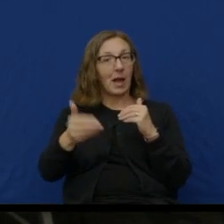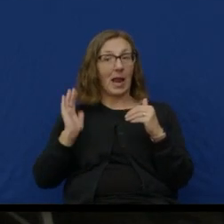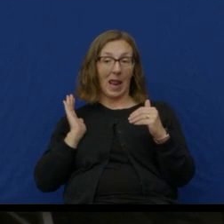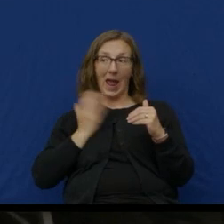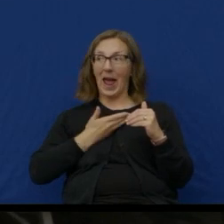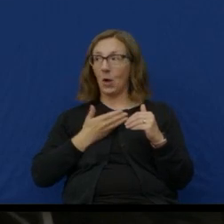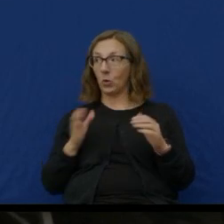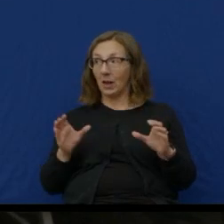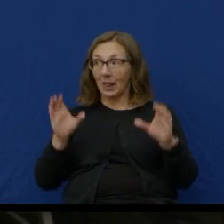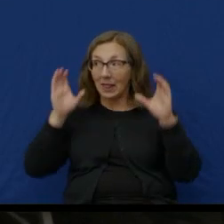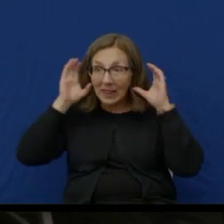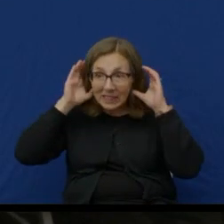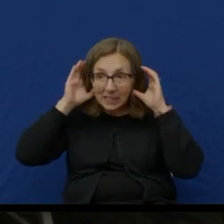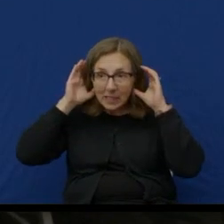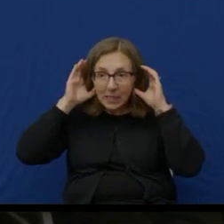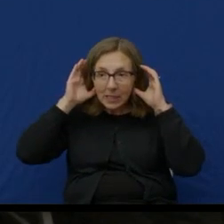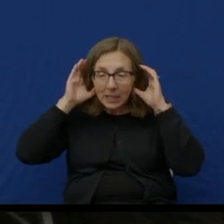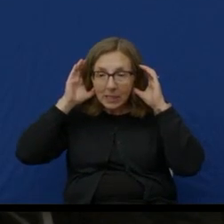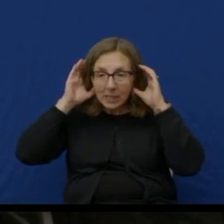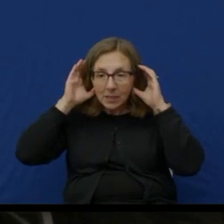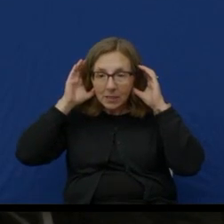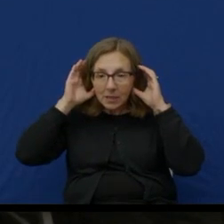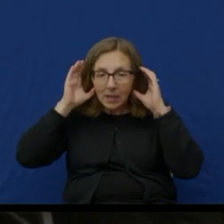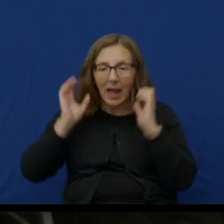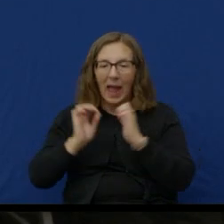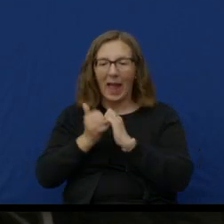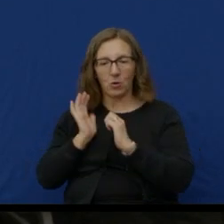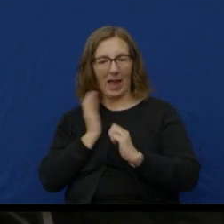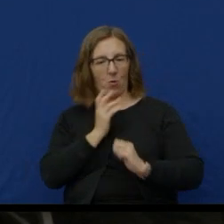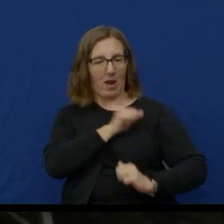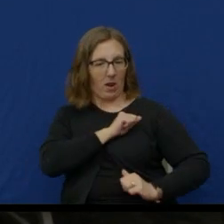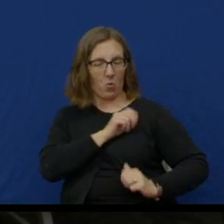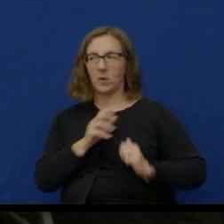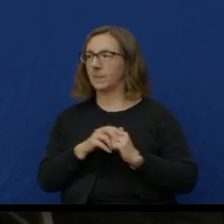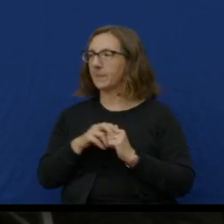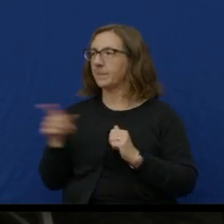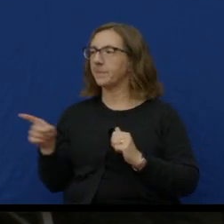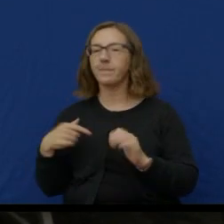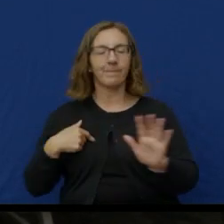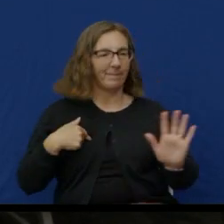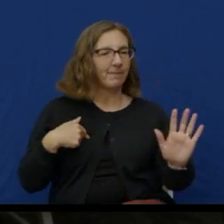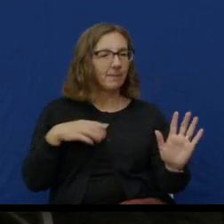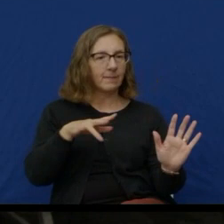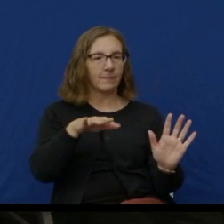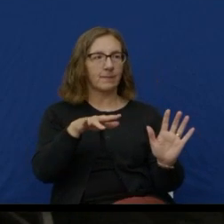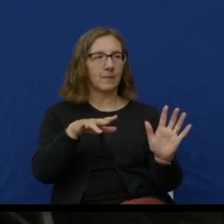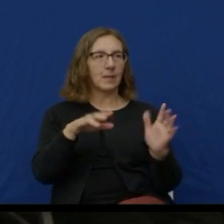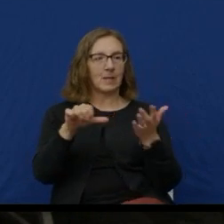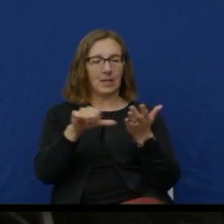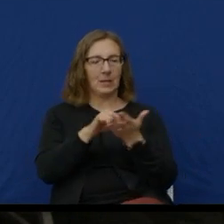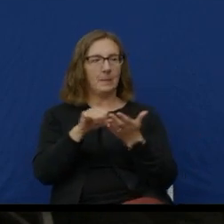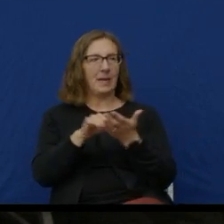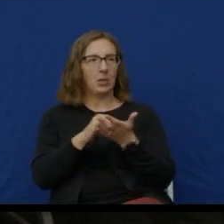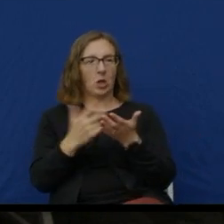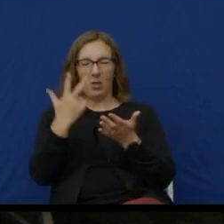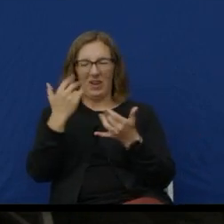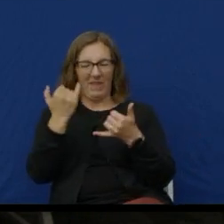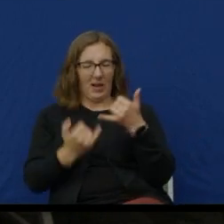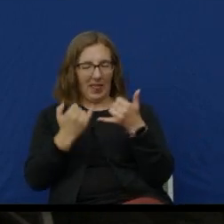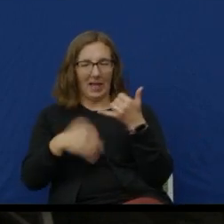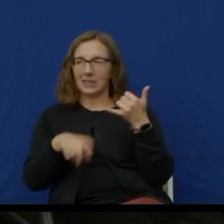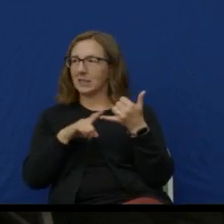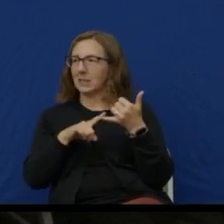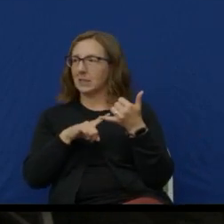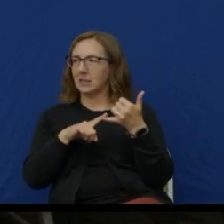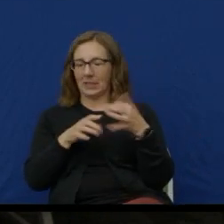listening? And so, Julie. Yeah, so I just, on page 3, the very last one, the very last